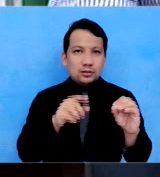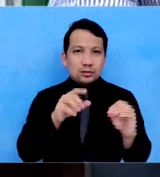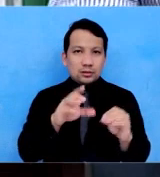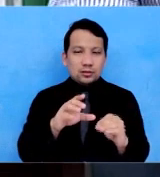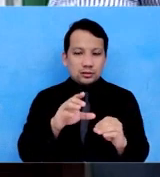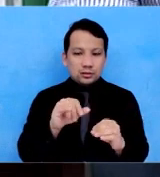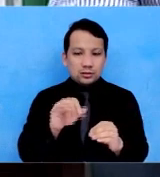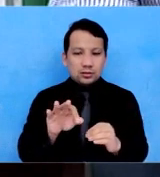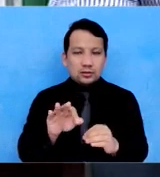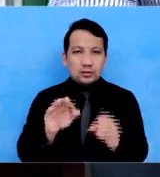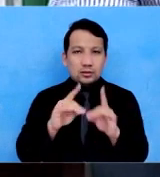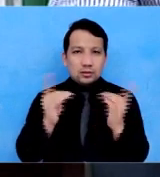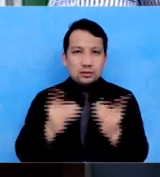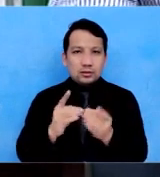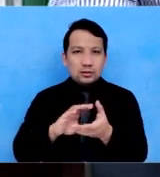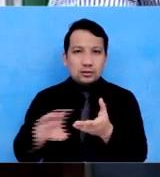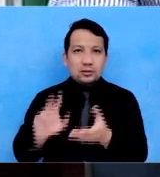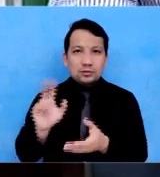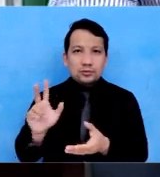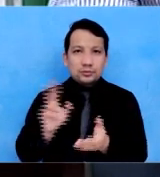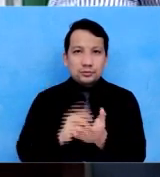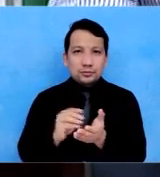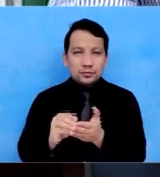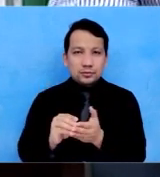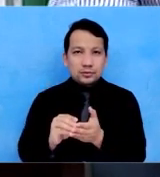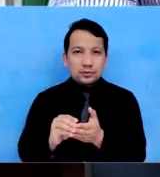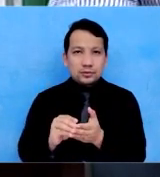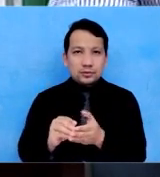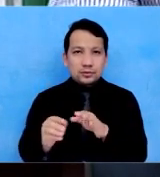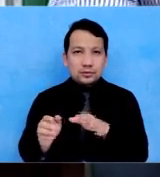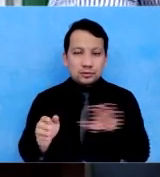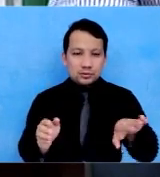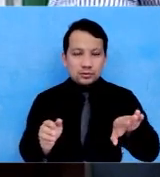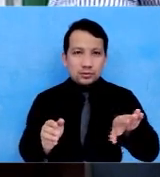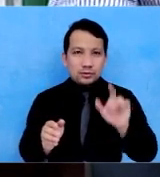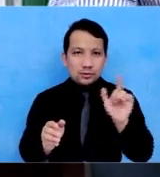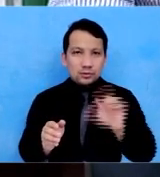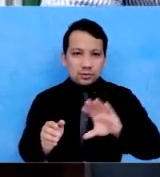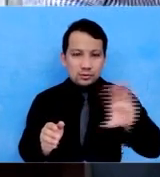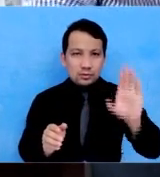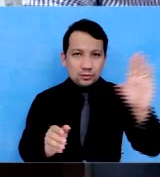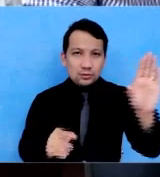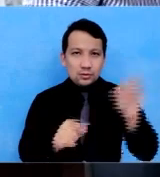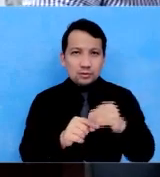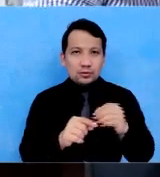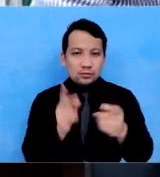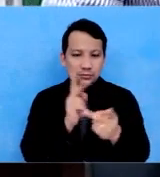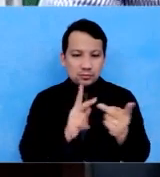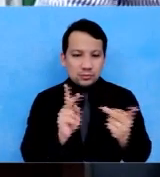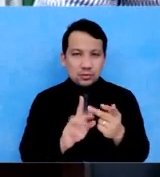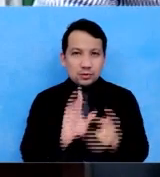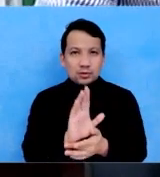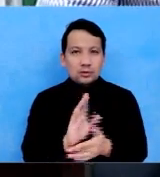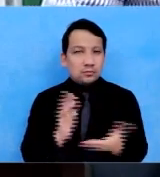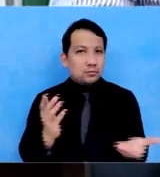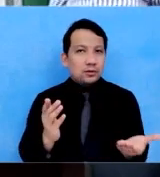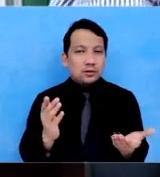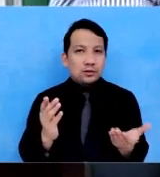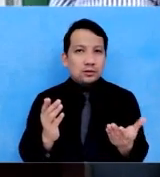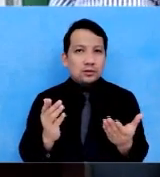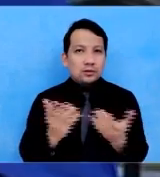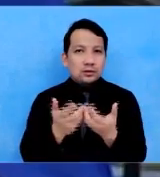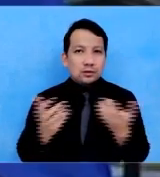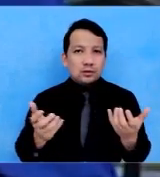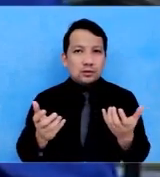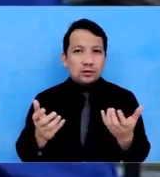DepEd, perhaps we could leave a 30 million balance and realign the 20 million to your stated purpose. So as we don't have to put our colleagues